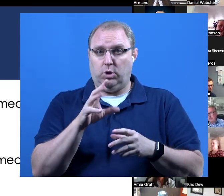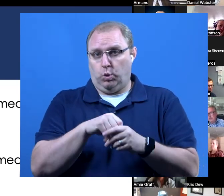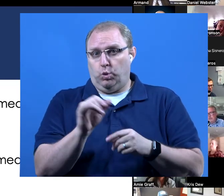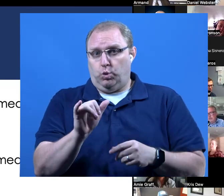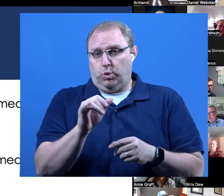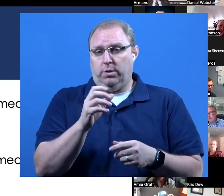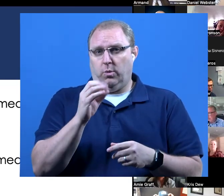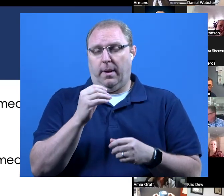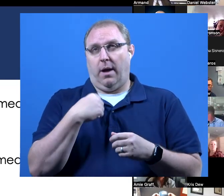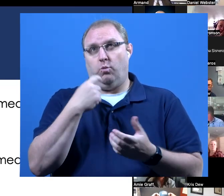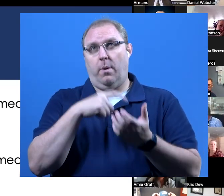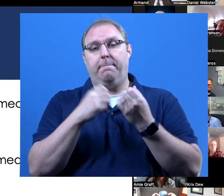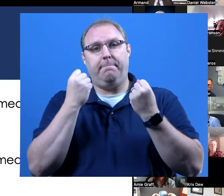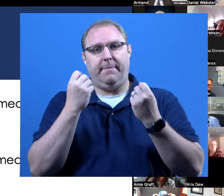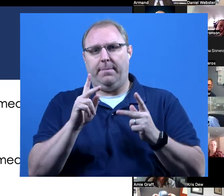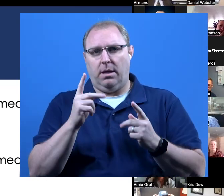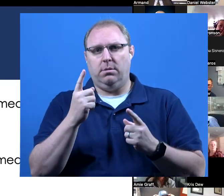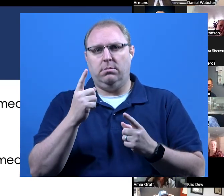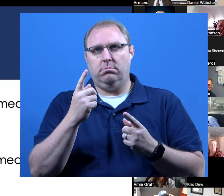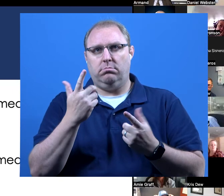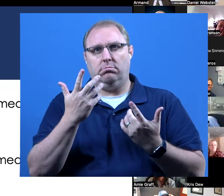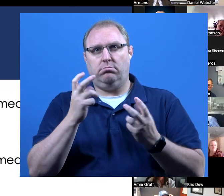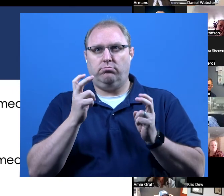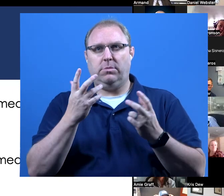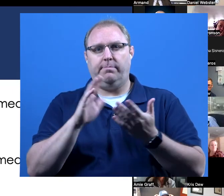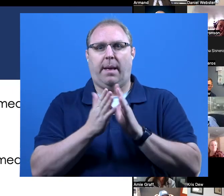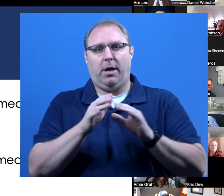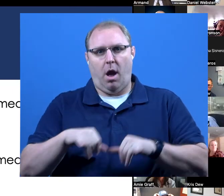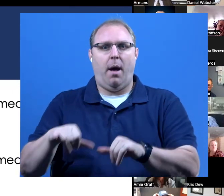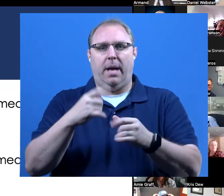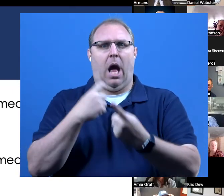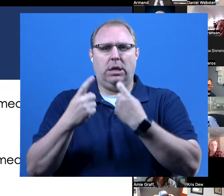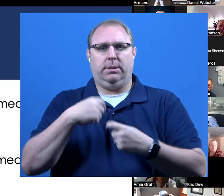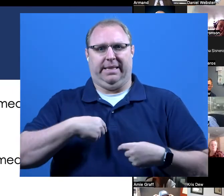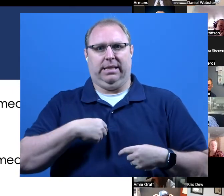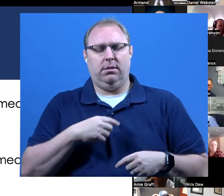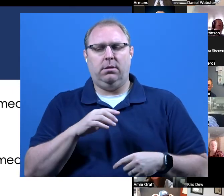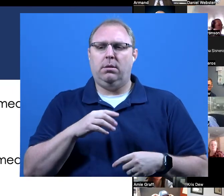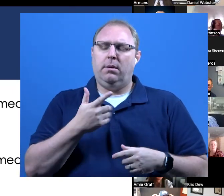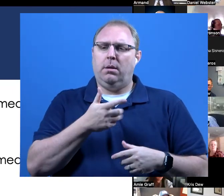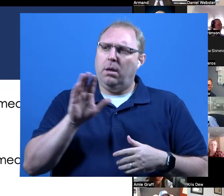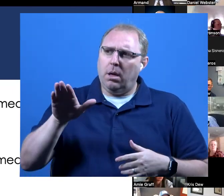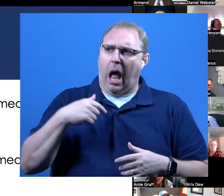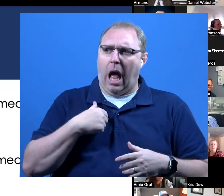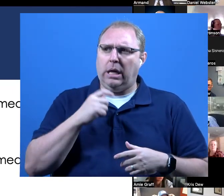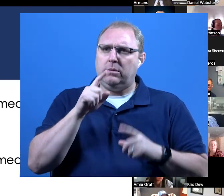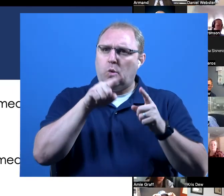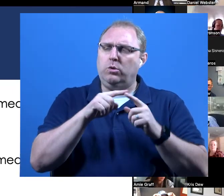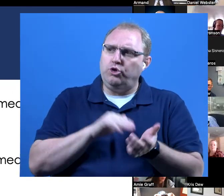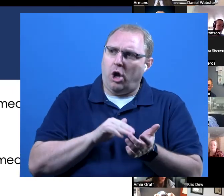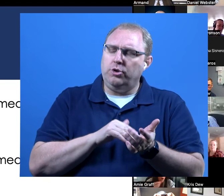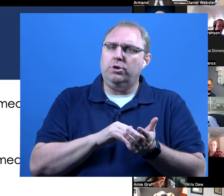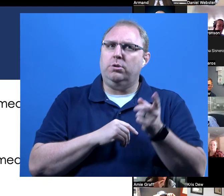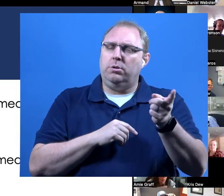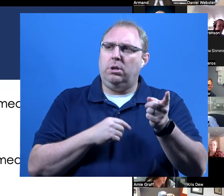you're taking that prescribed medicine, again, whether it's prescribed or not, that you would still have to be able to effectively perform the